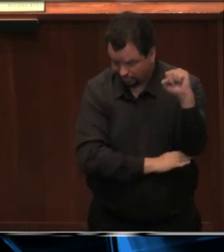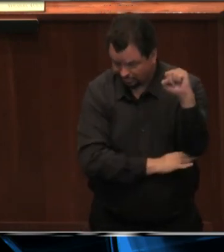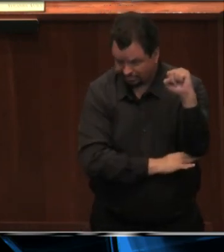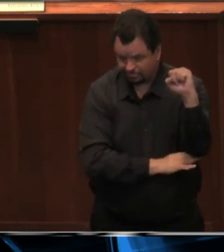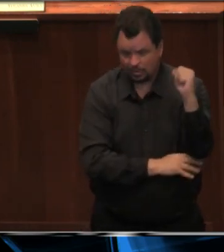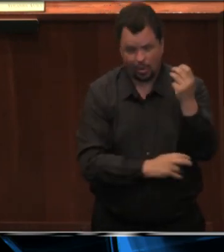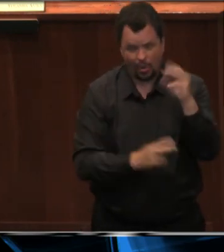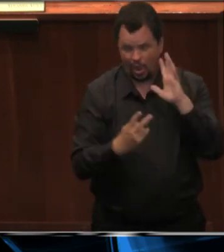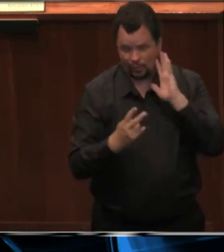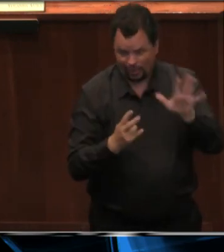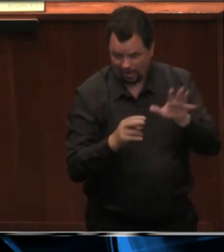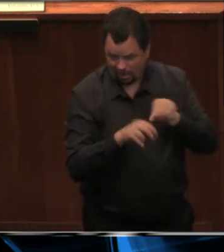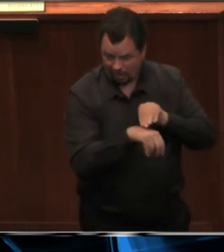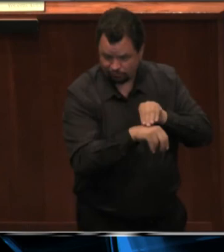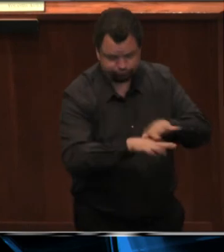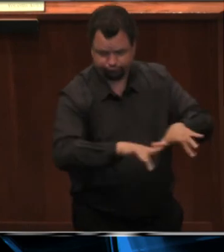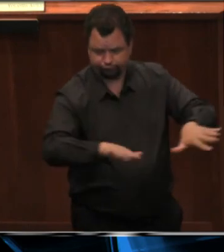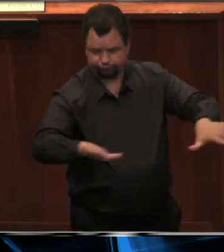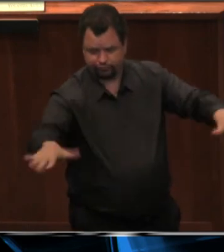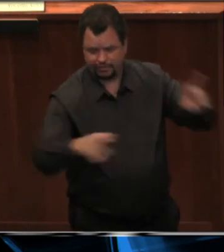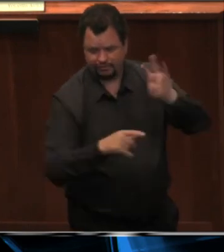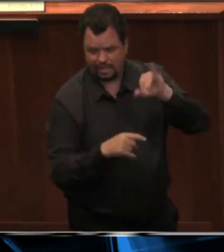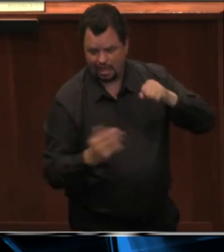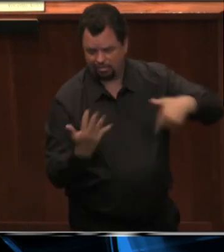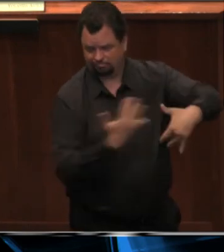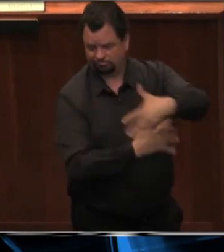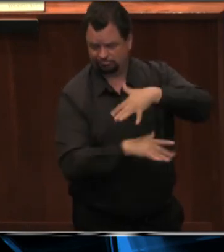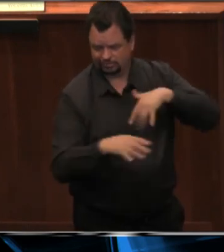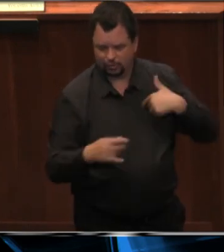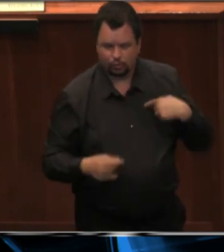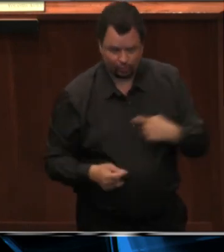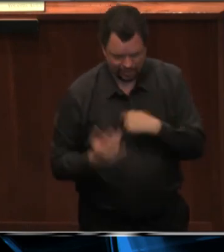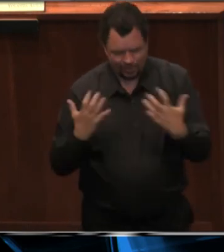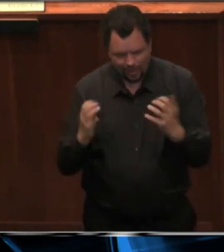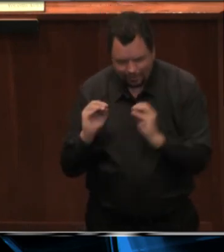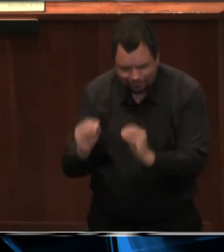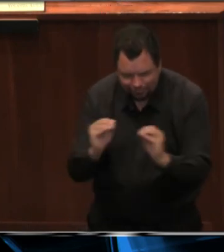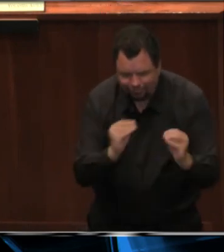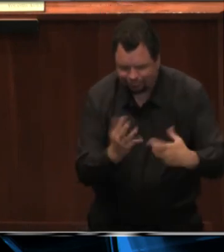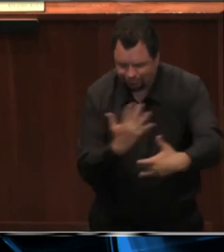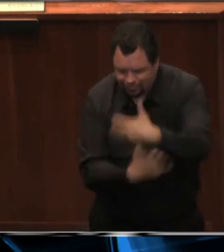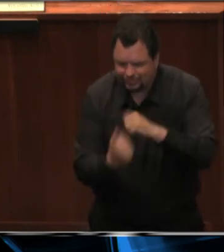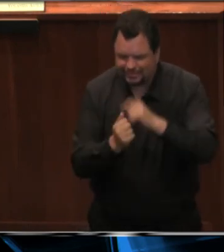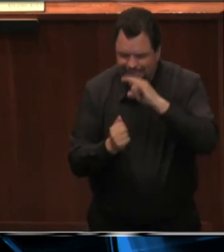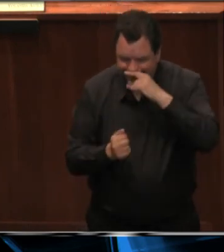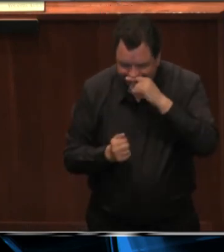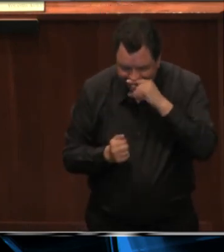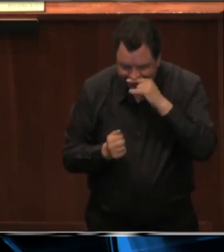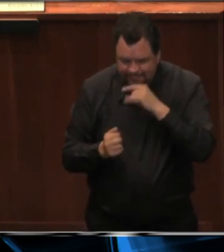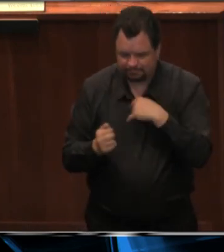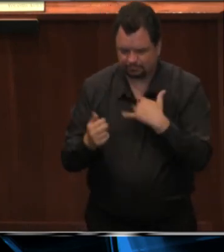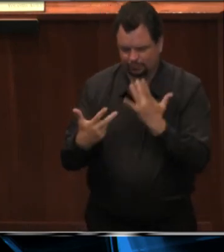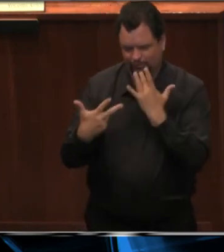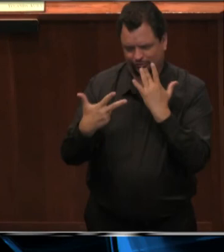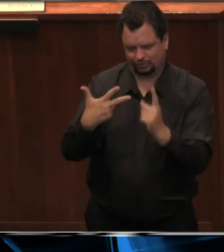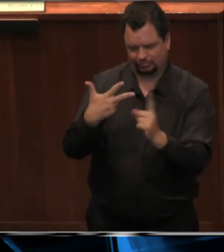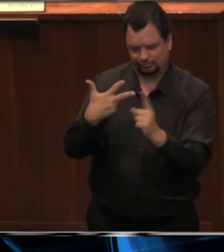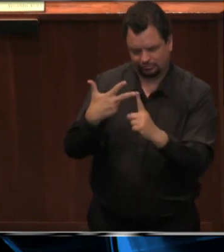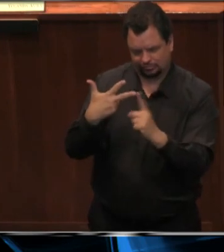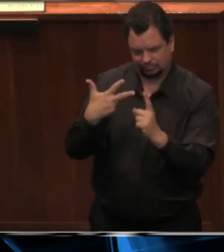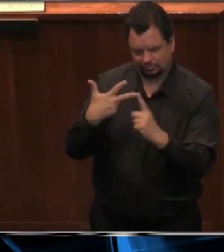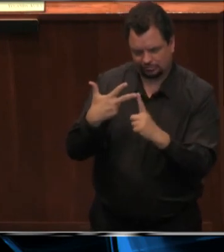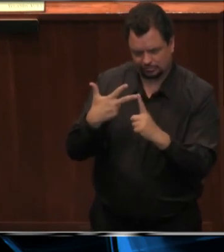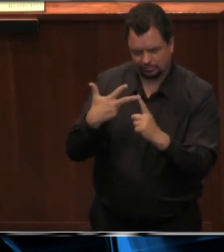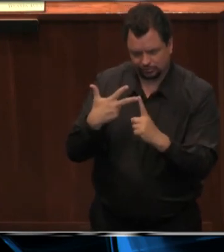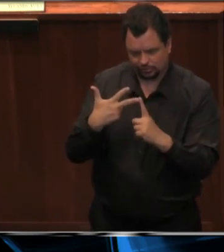want that. We want to be with our kids. We want to come back. We want that third option where we can be with the kids in a hybrid model or a distance